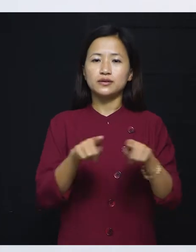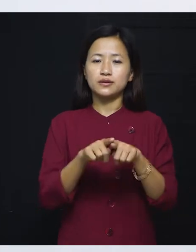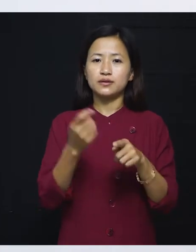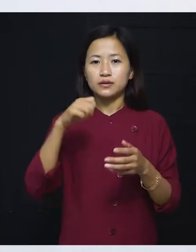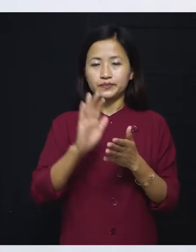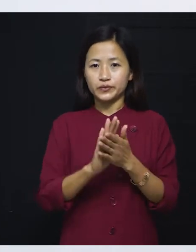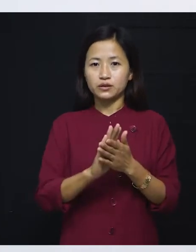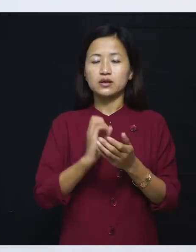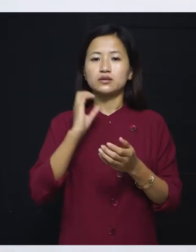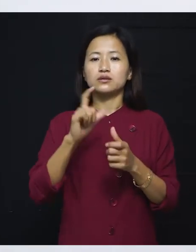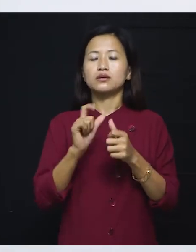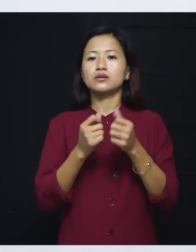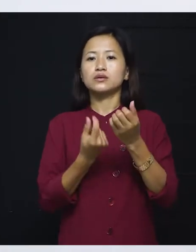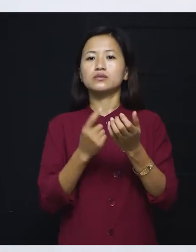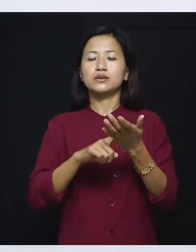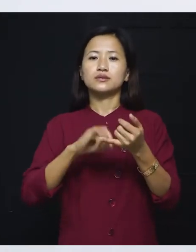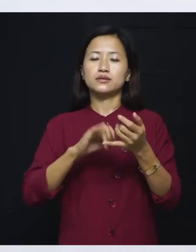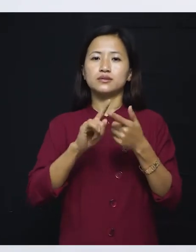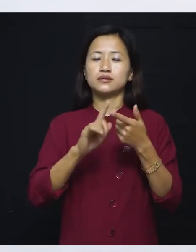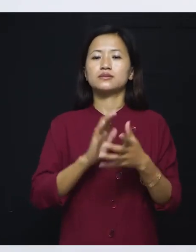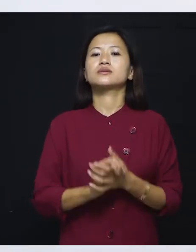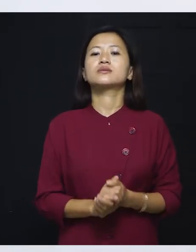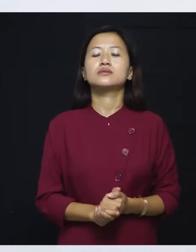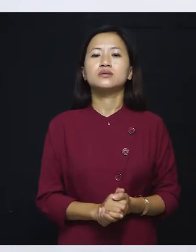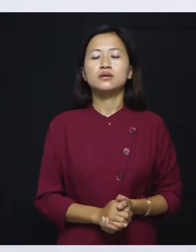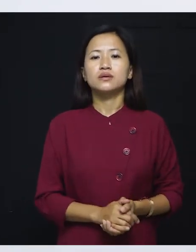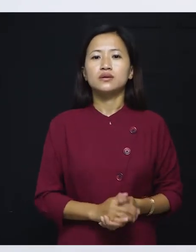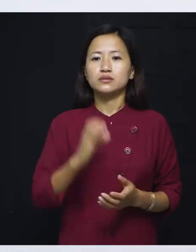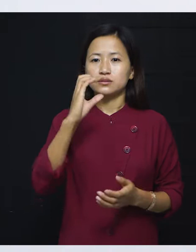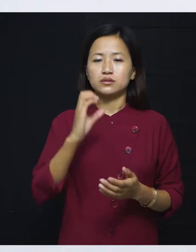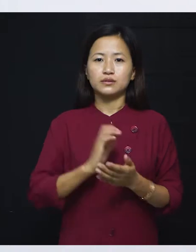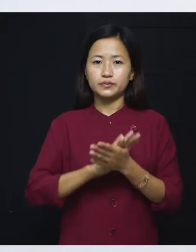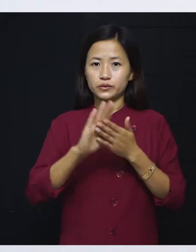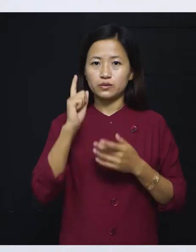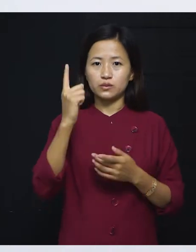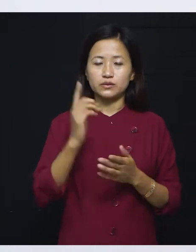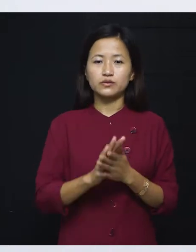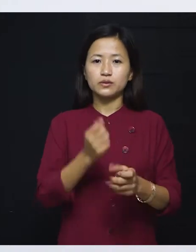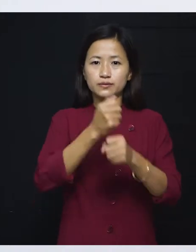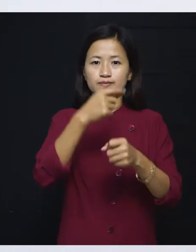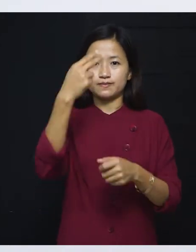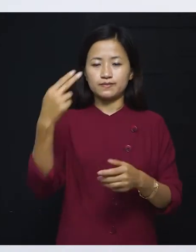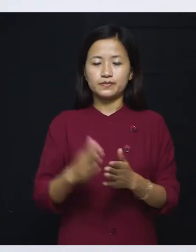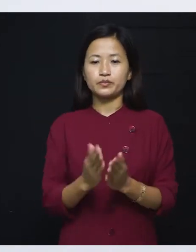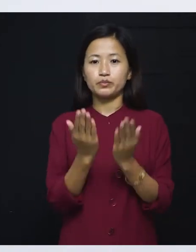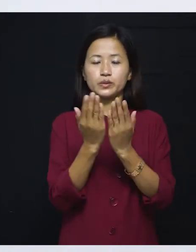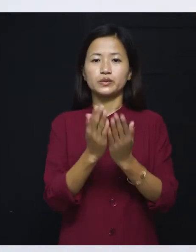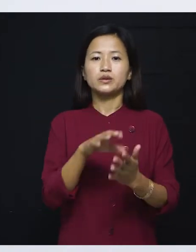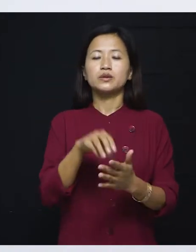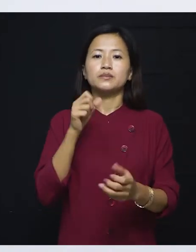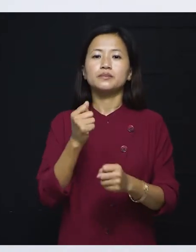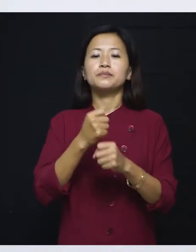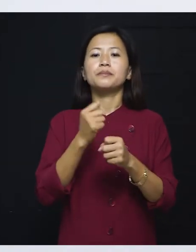phrase and the clause. Here, the phrase and the clause, that is chapter 1 of our grammar book, and you will find that in